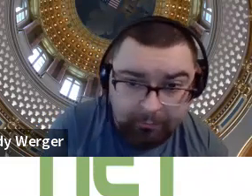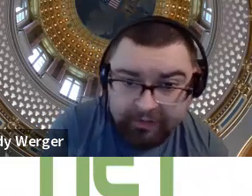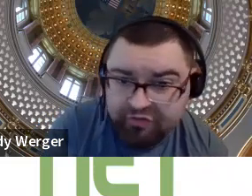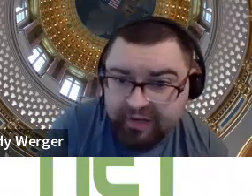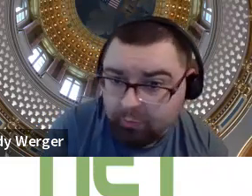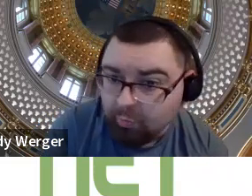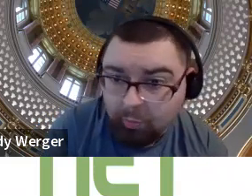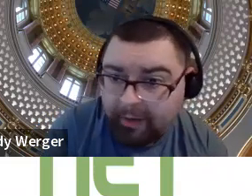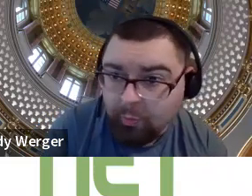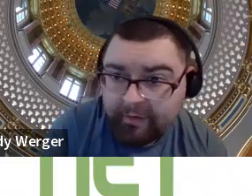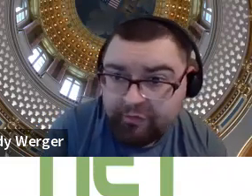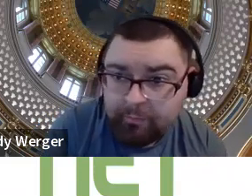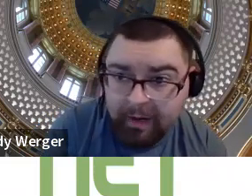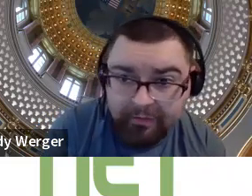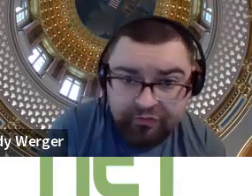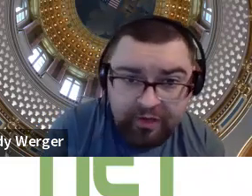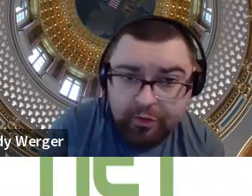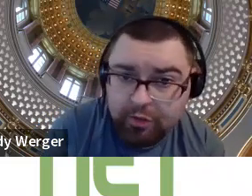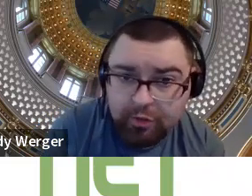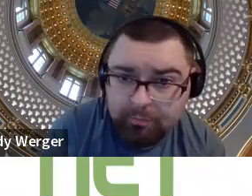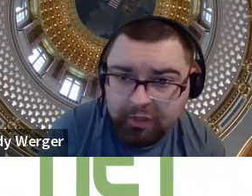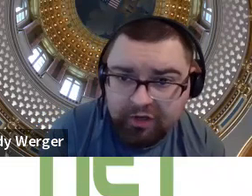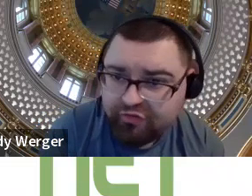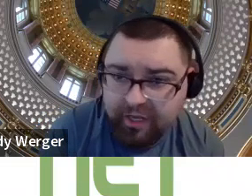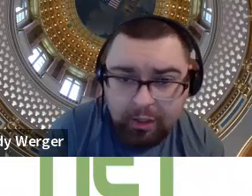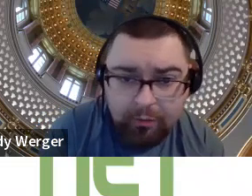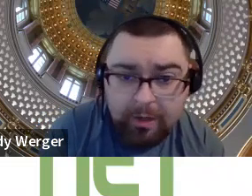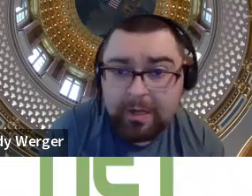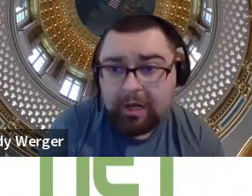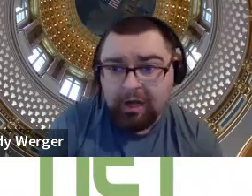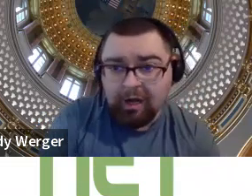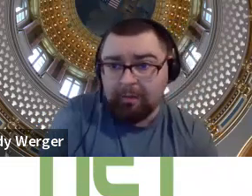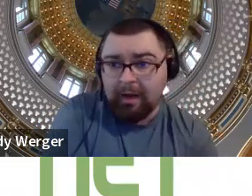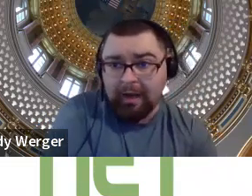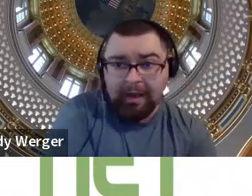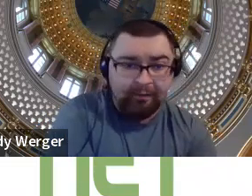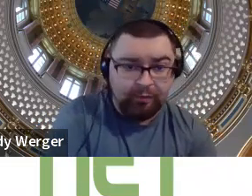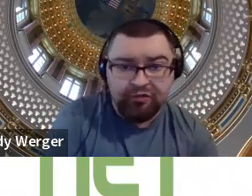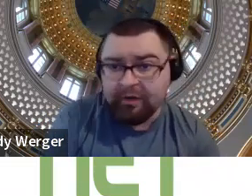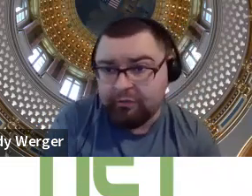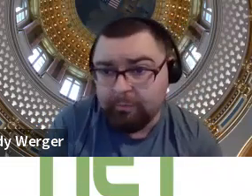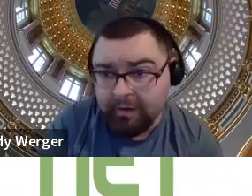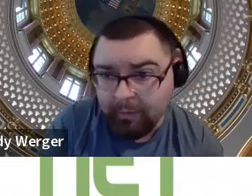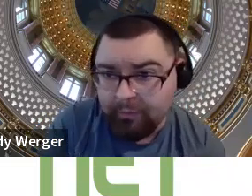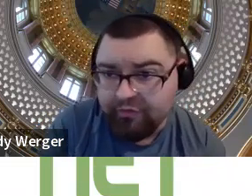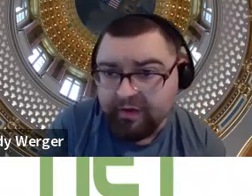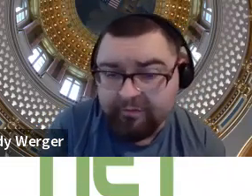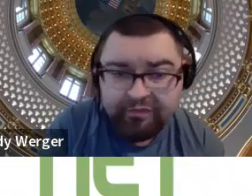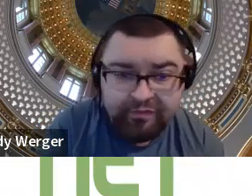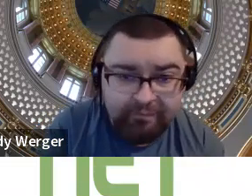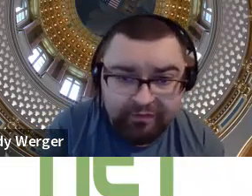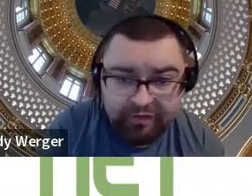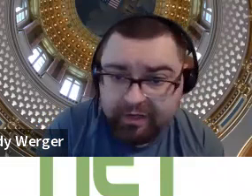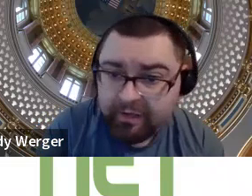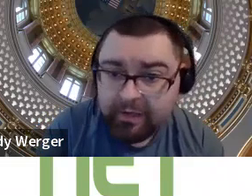I reached out right away to my Senator, Mark Costello. I reached out to my